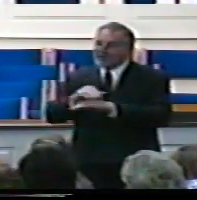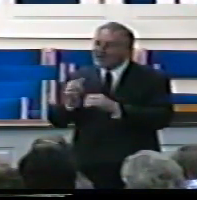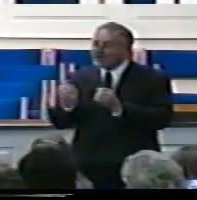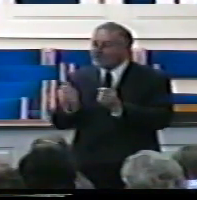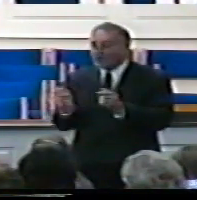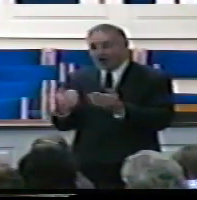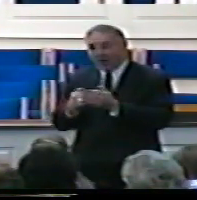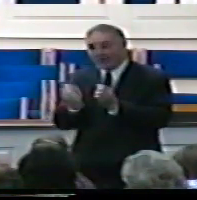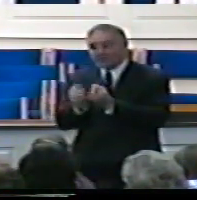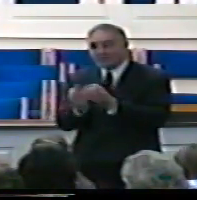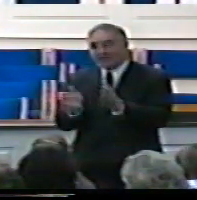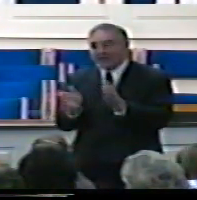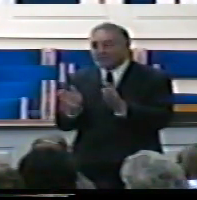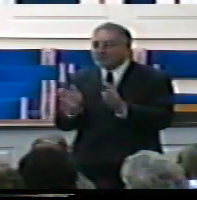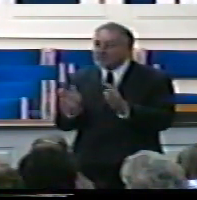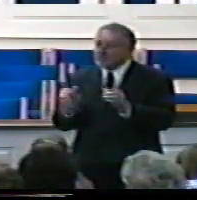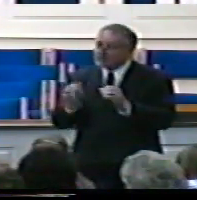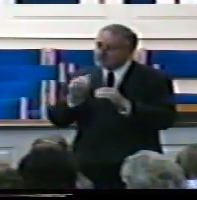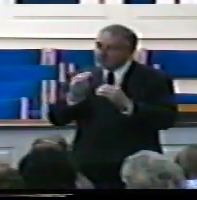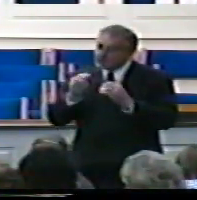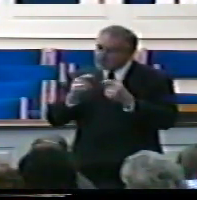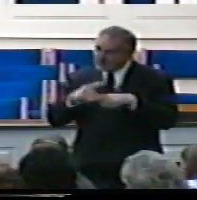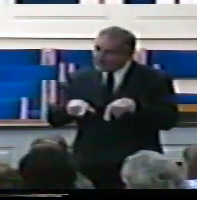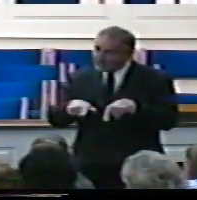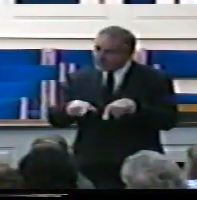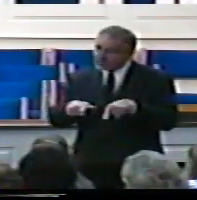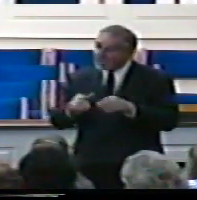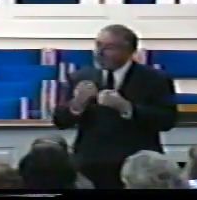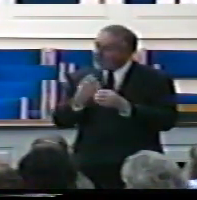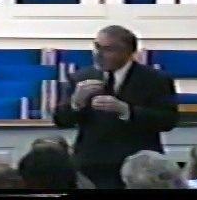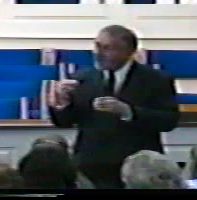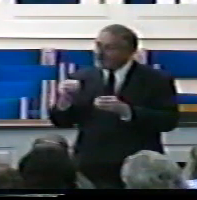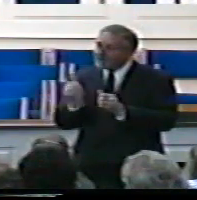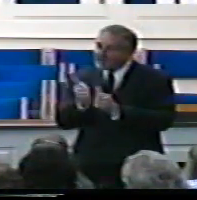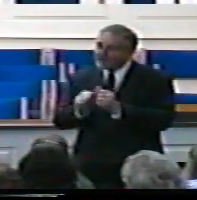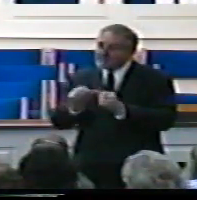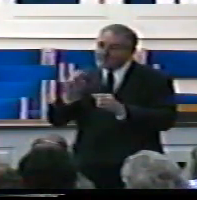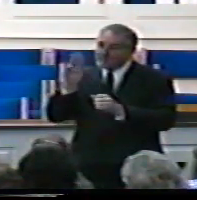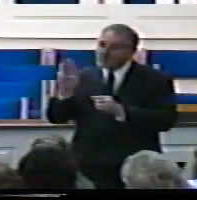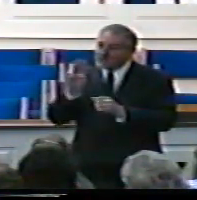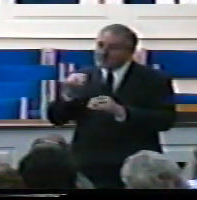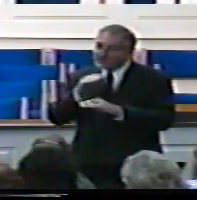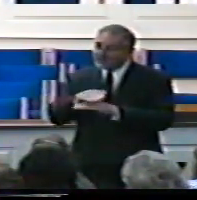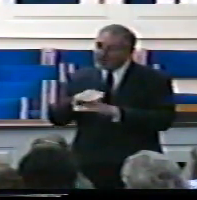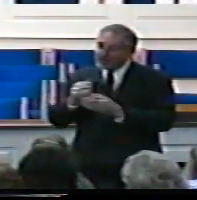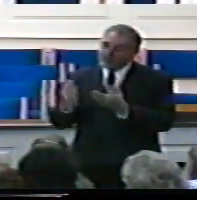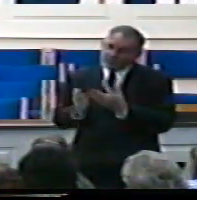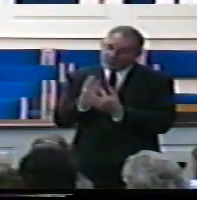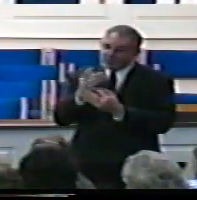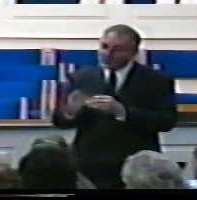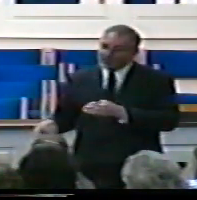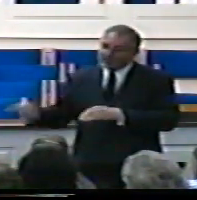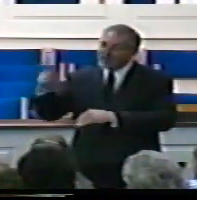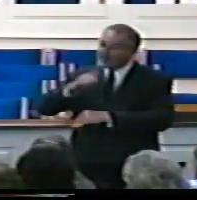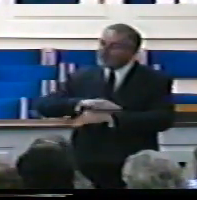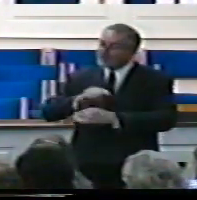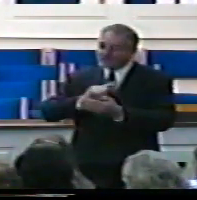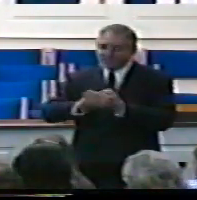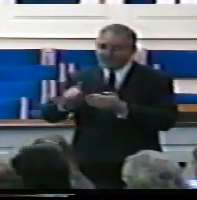exception, and every Wednesday night, through the days of the week, He's been